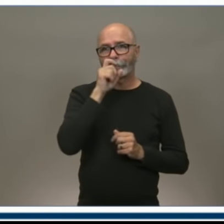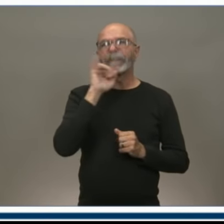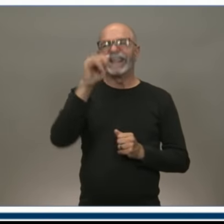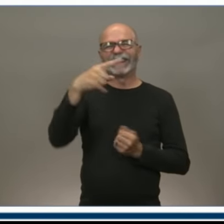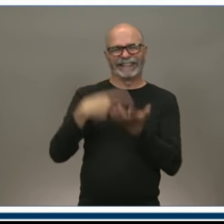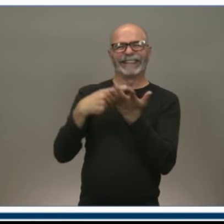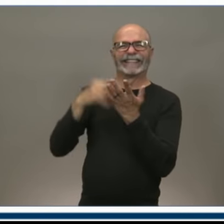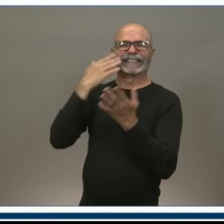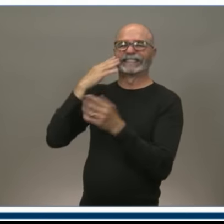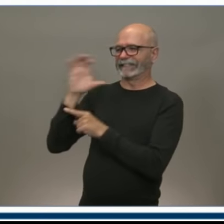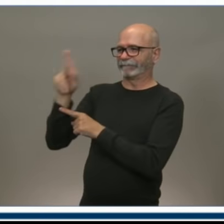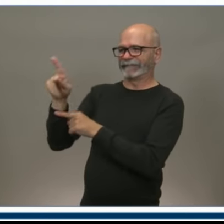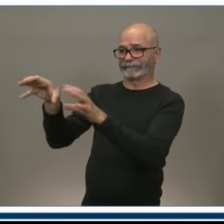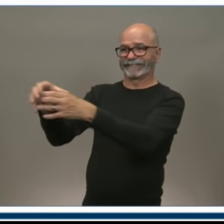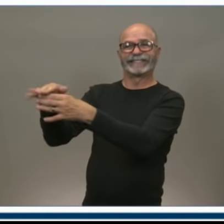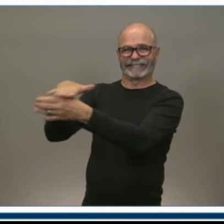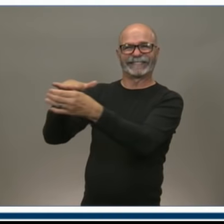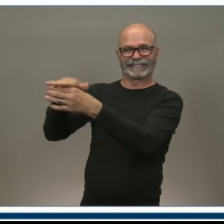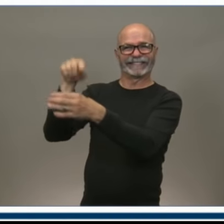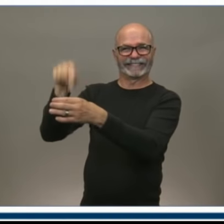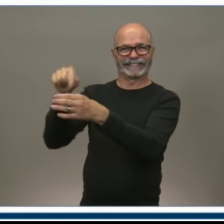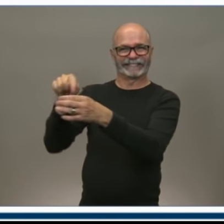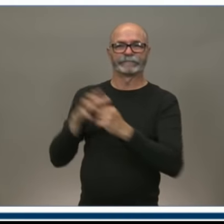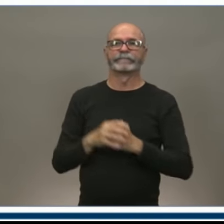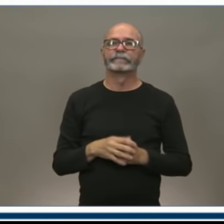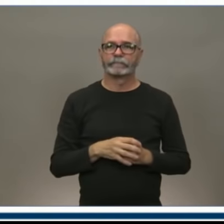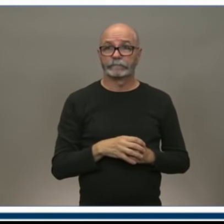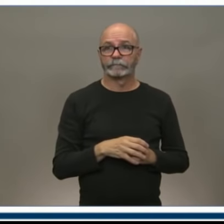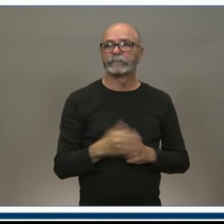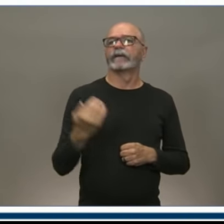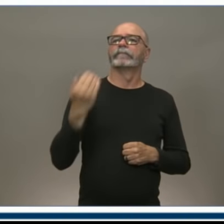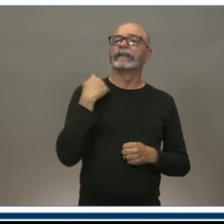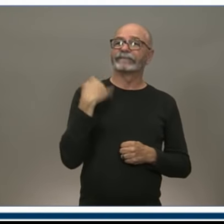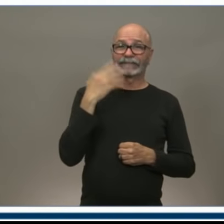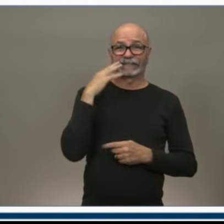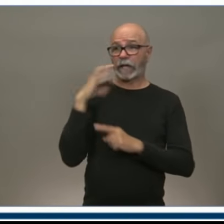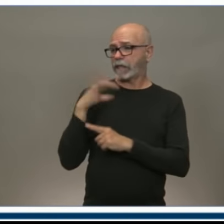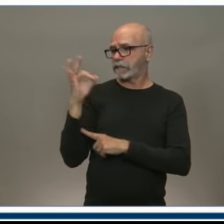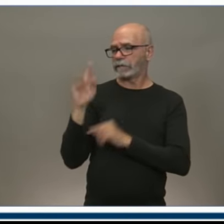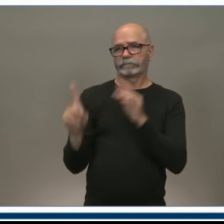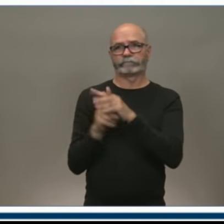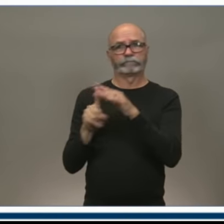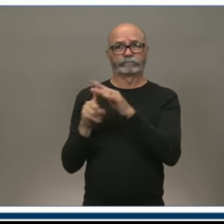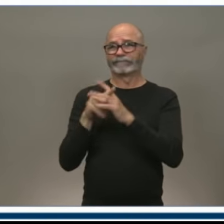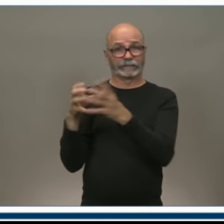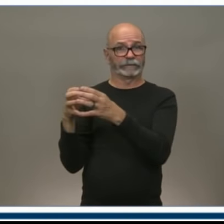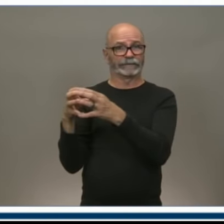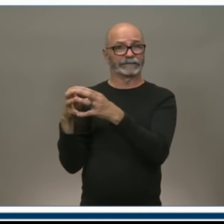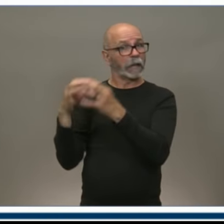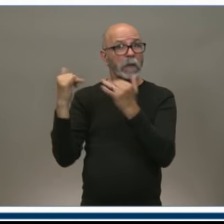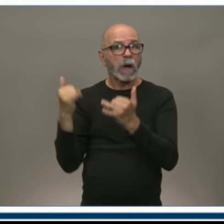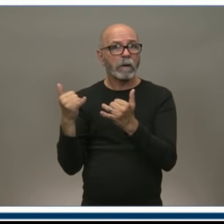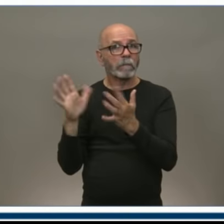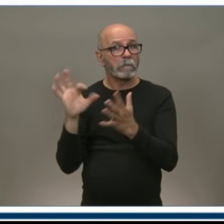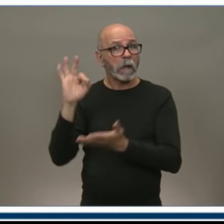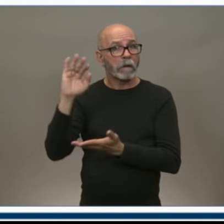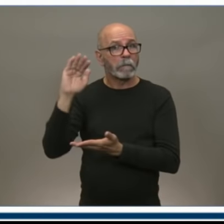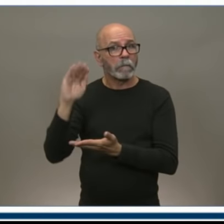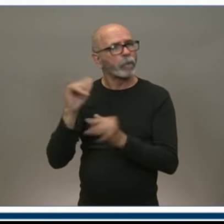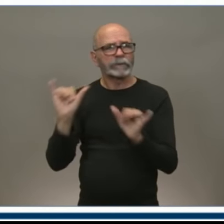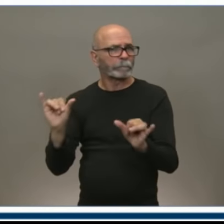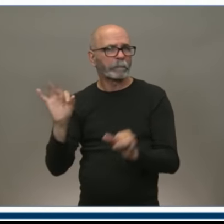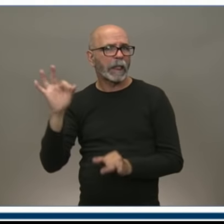that either earlier this week or late last week that there were 9 cases involved. Has that number changed or? Yeah, we had a total of